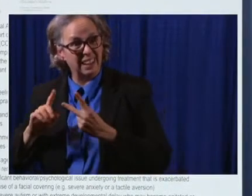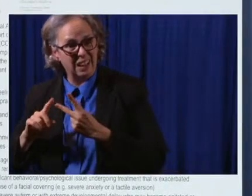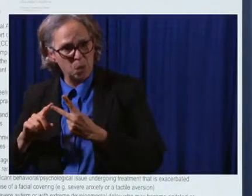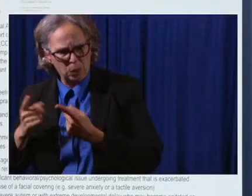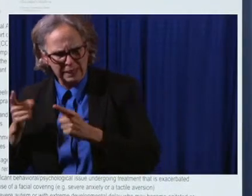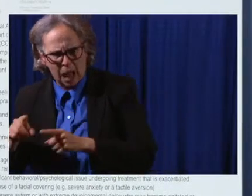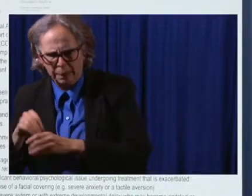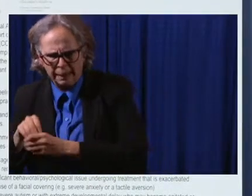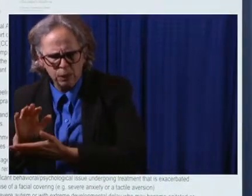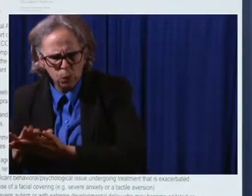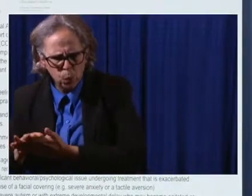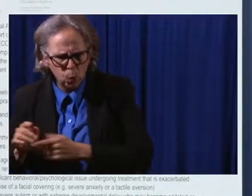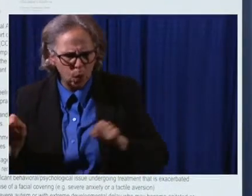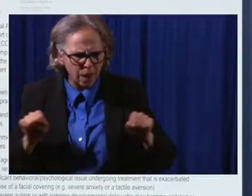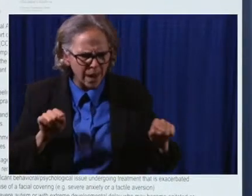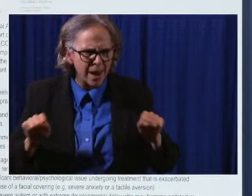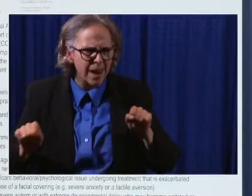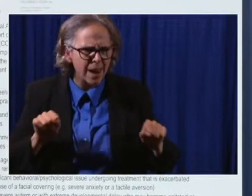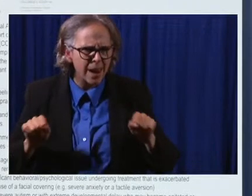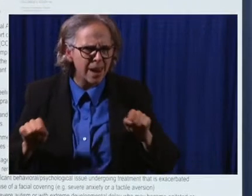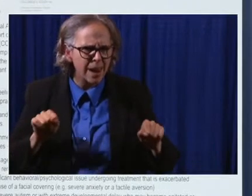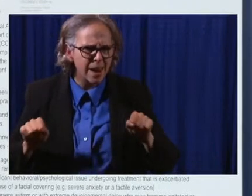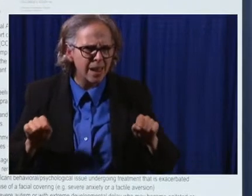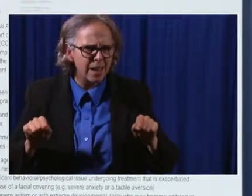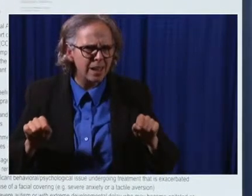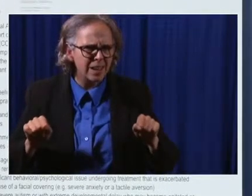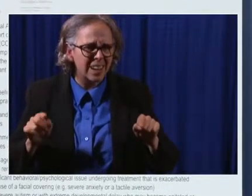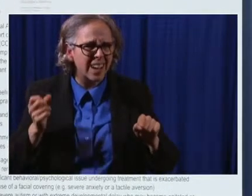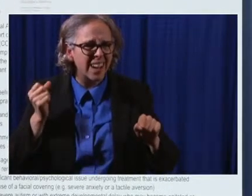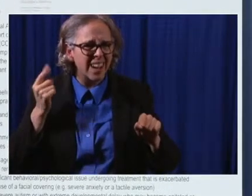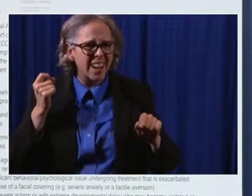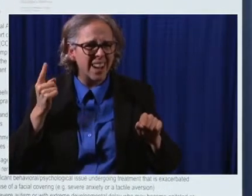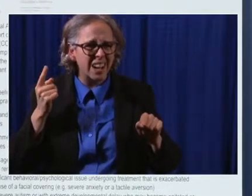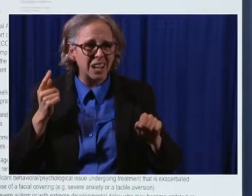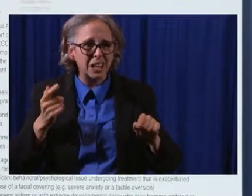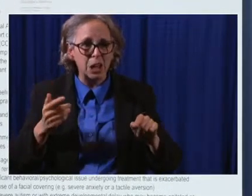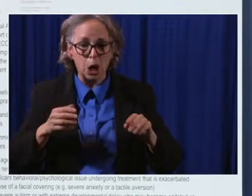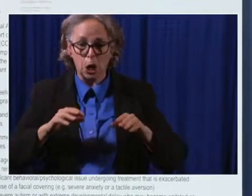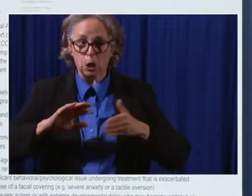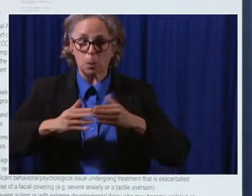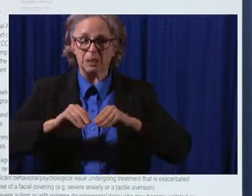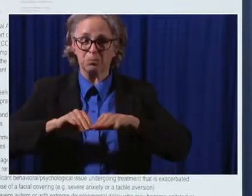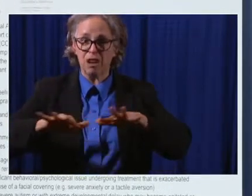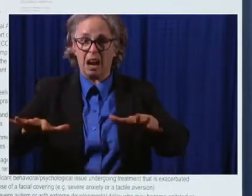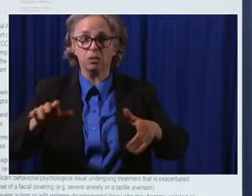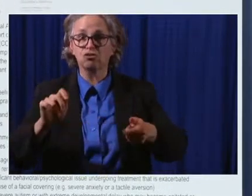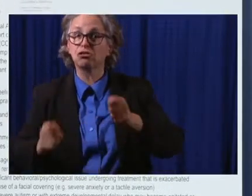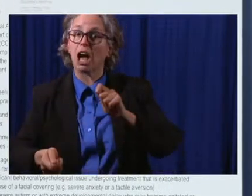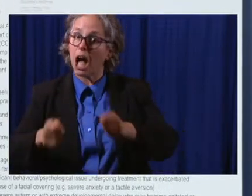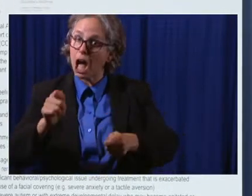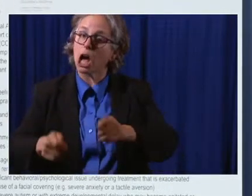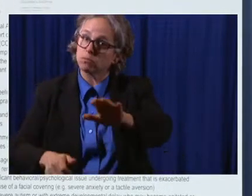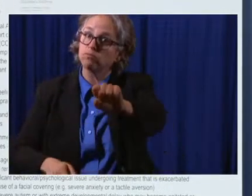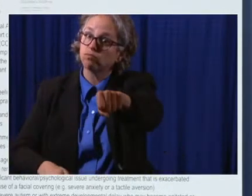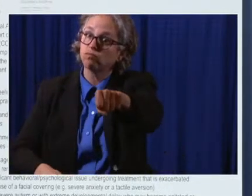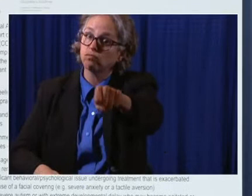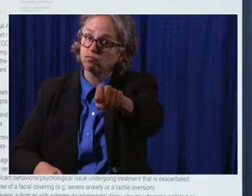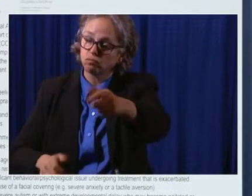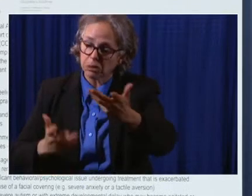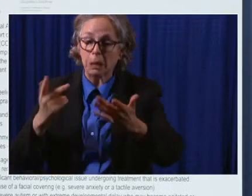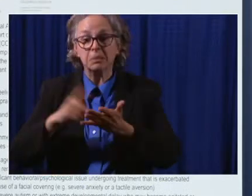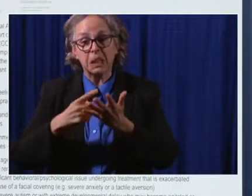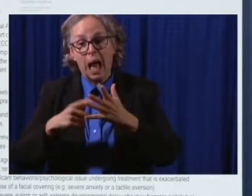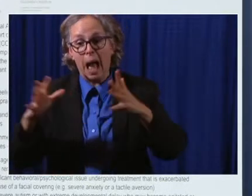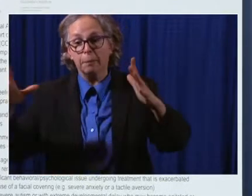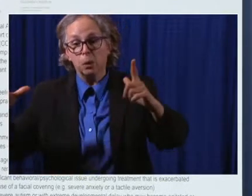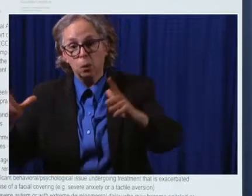As we go forward, the community spread may change. We've seen this with numbers that we have shared with you, and we continue to try to keep you up to date